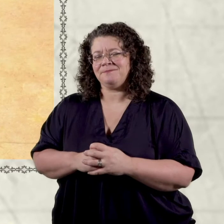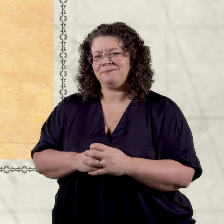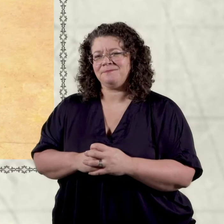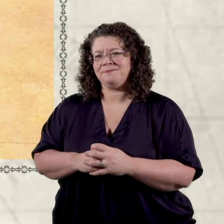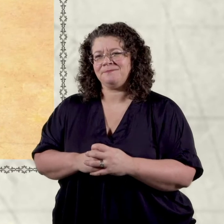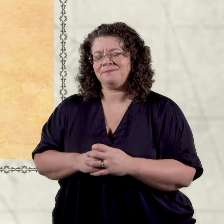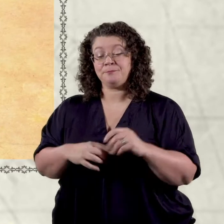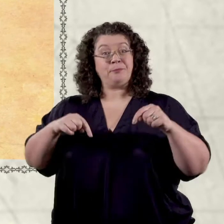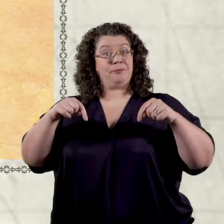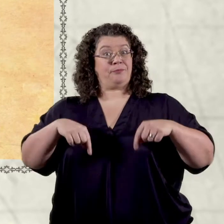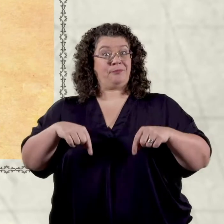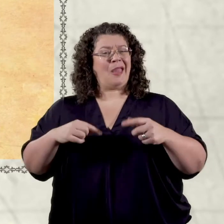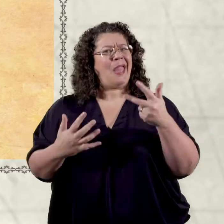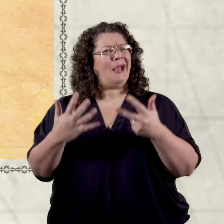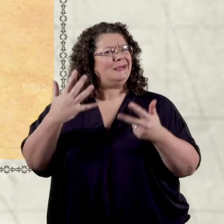Here we are,